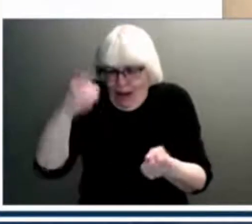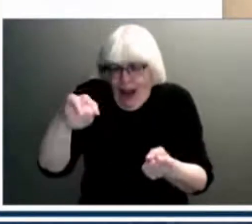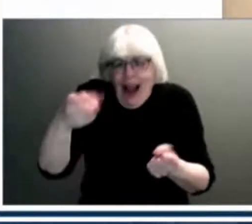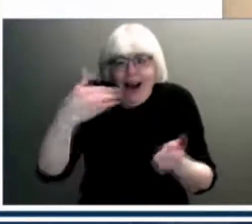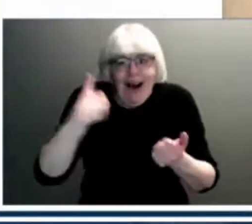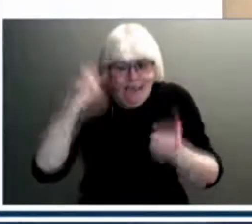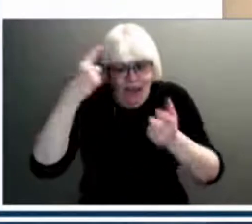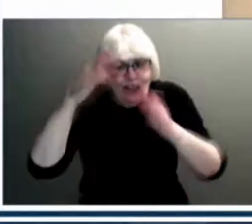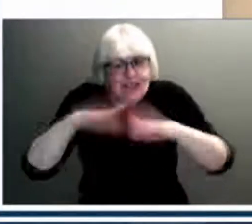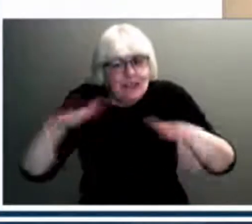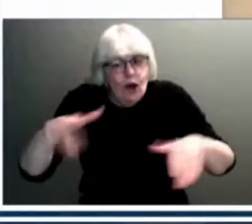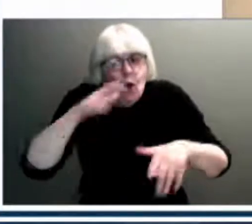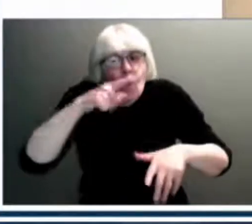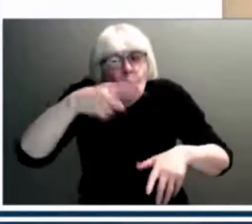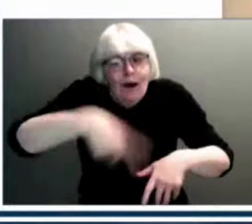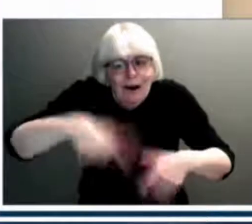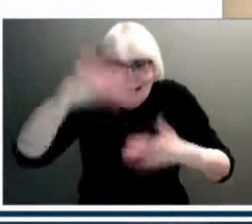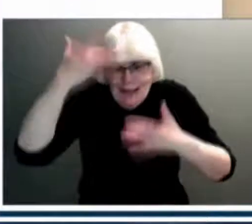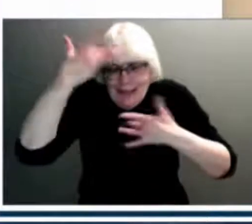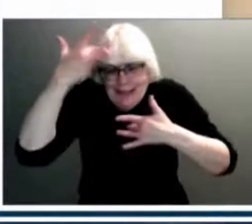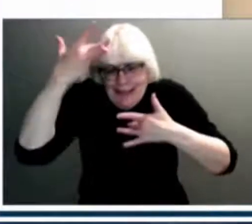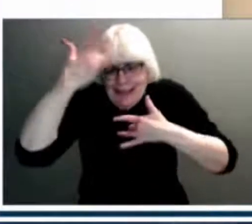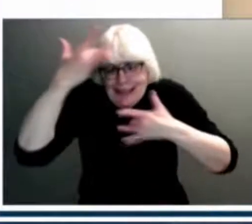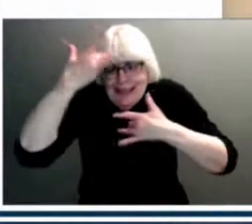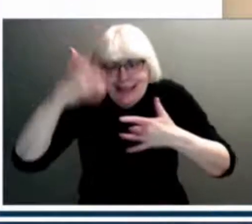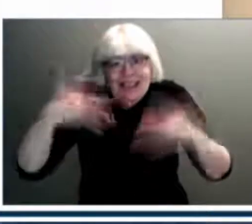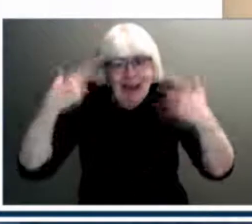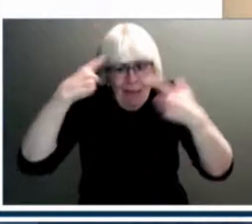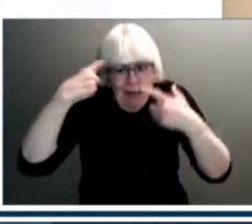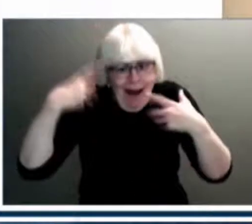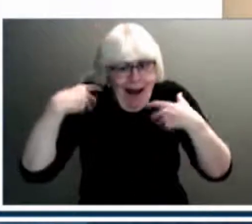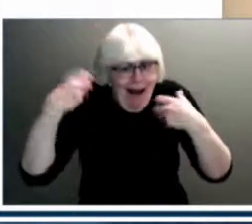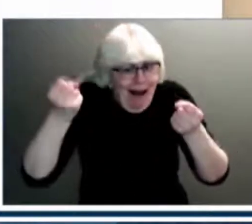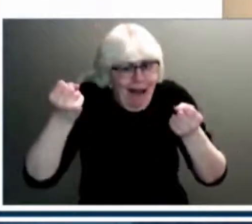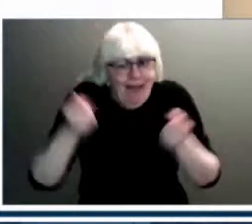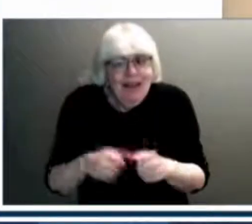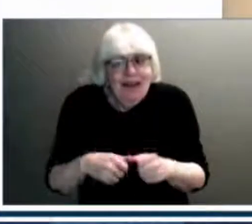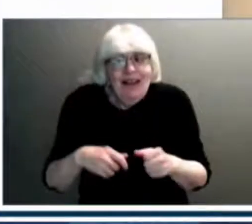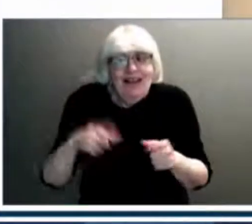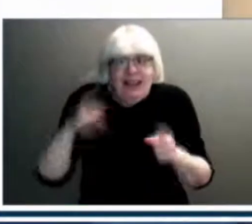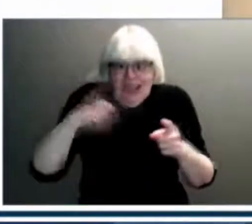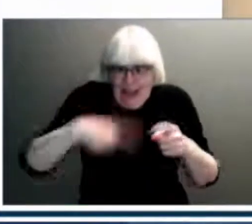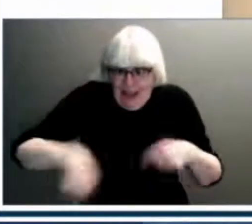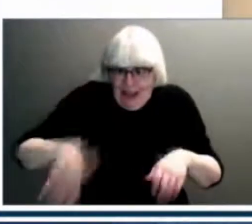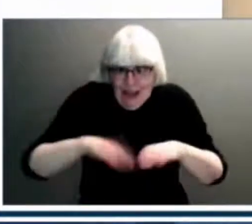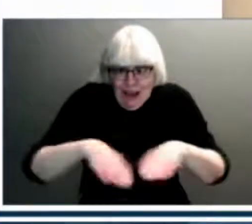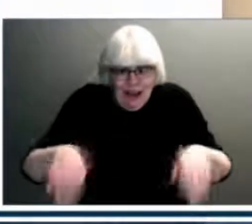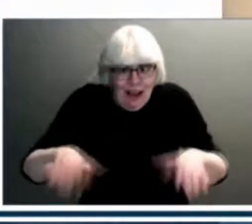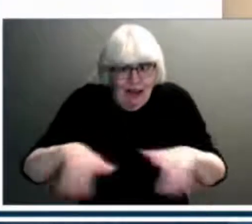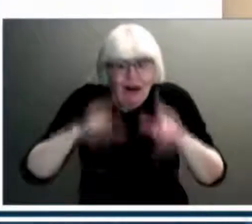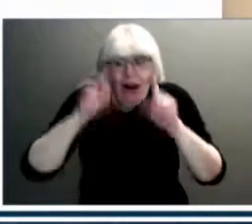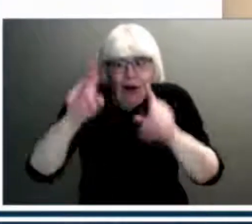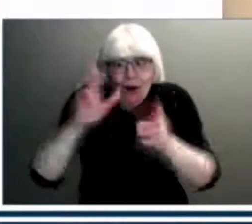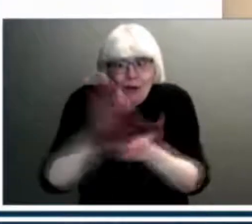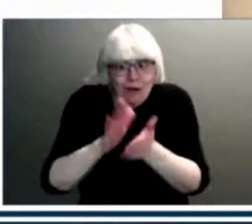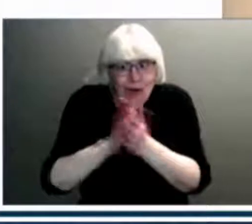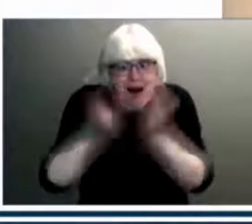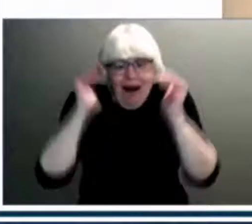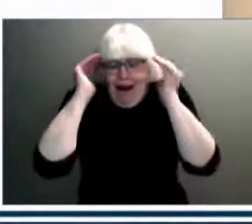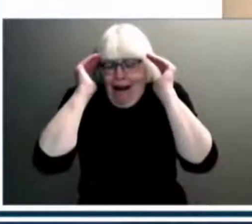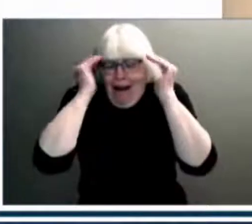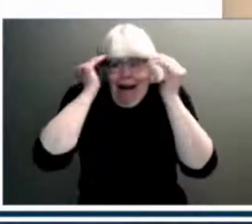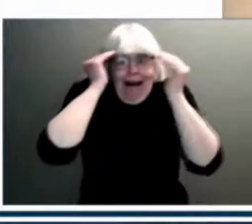kids, being in school can be a place that creates a lot of anxiety and